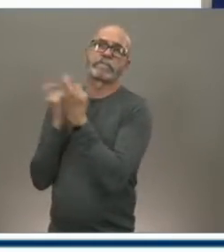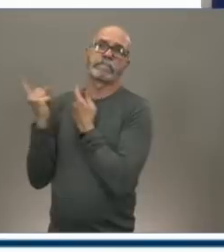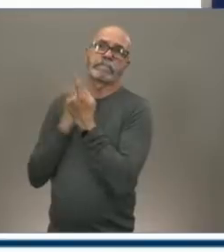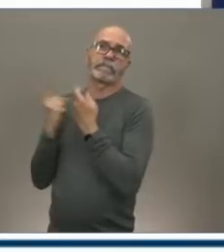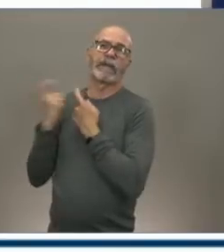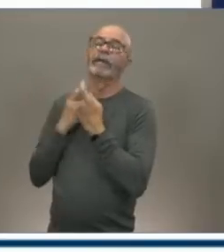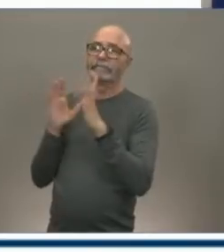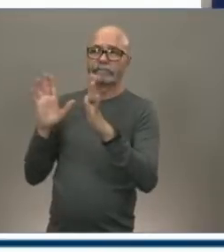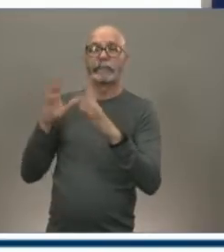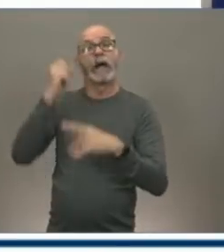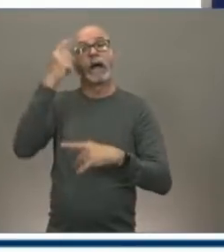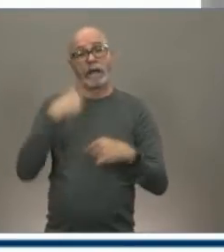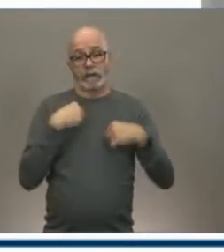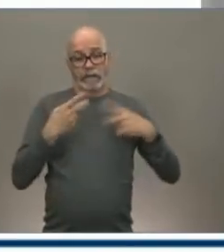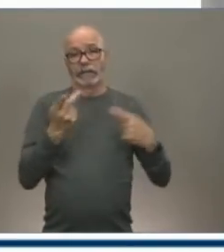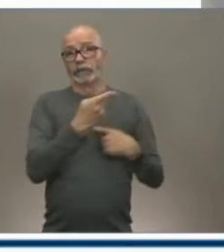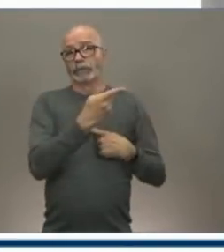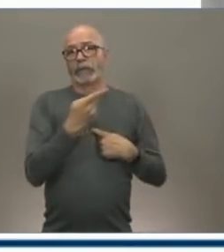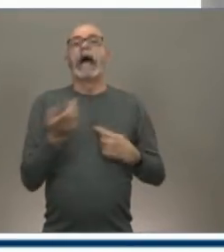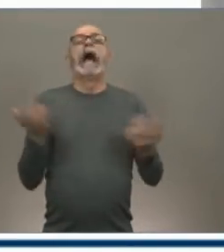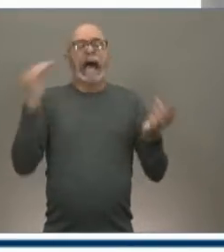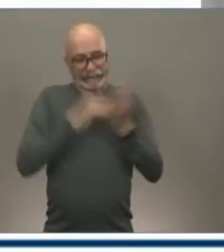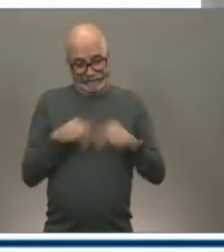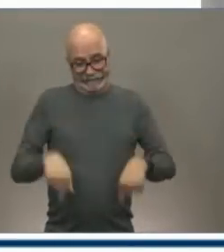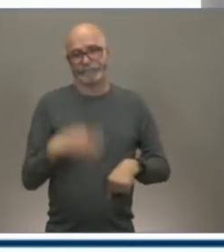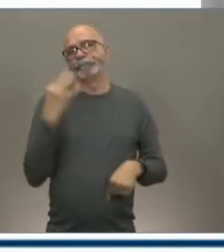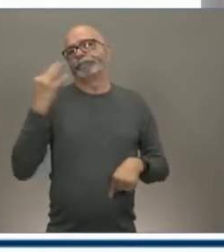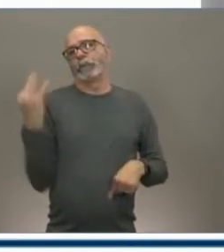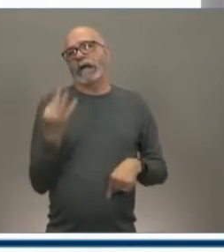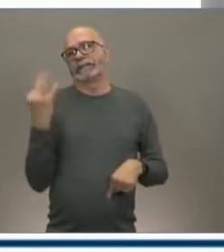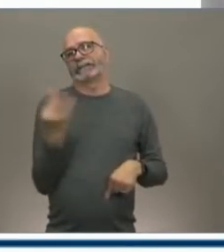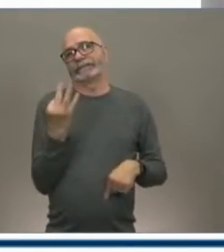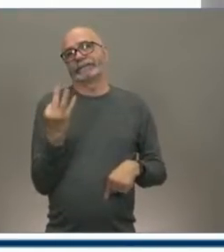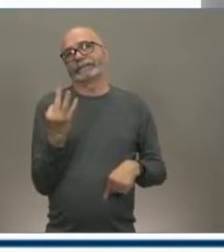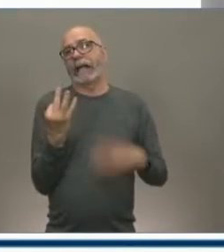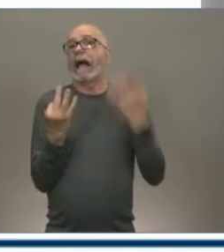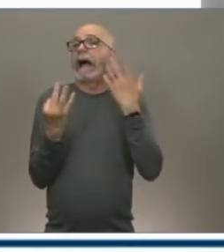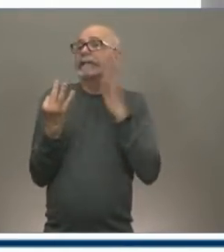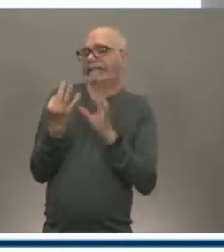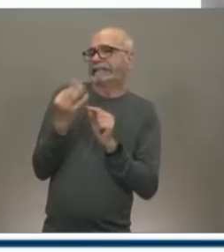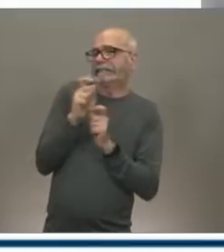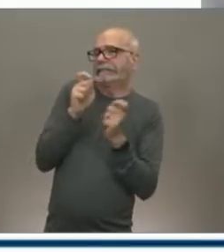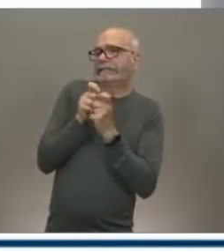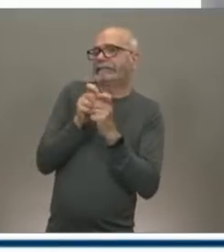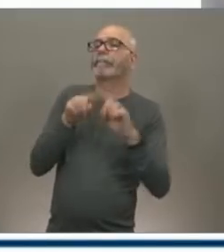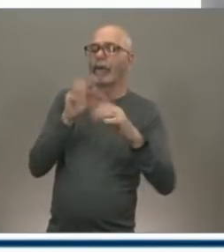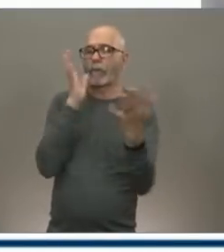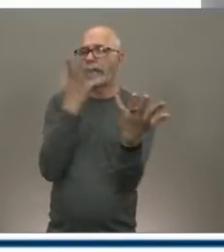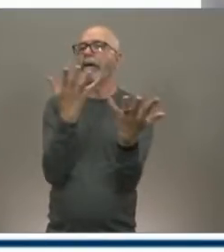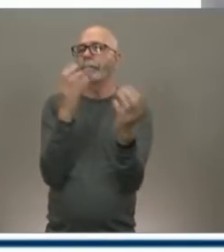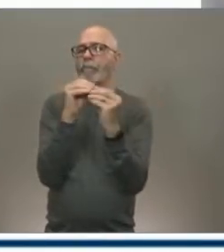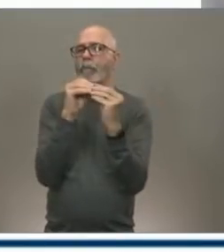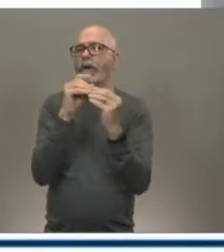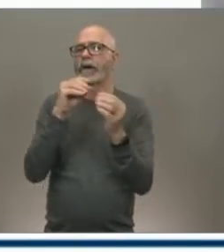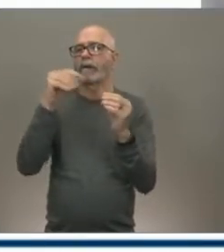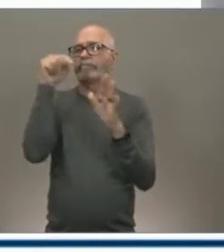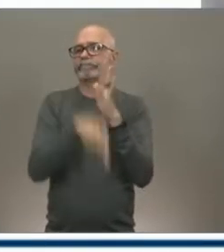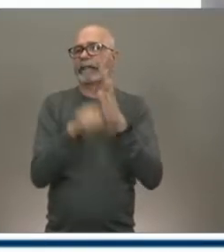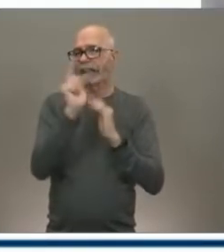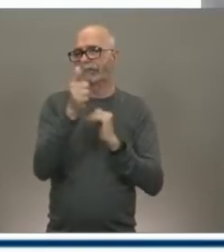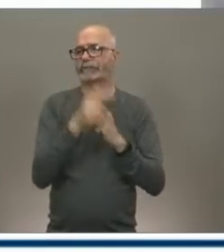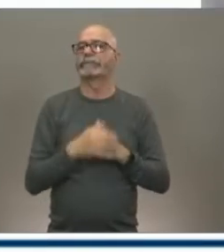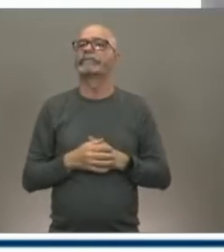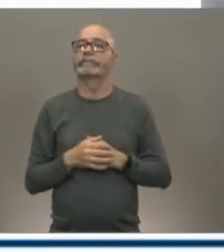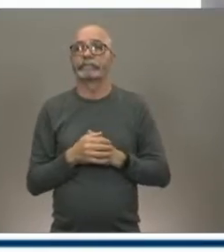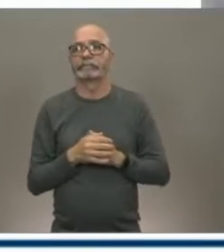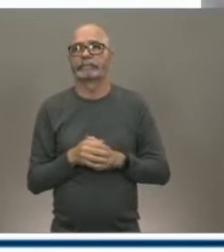on Friday. I have a few things that's taking me away from here, but I do want to just emphasize and close with the issue